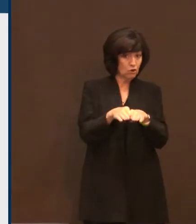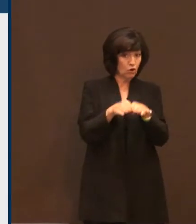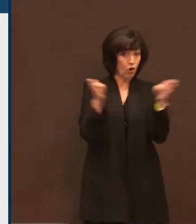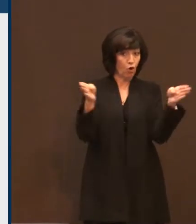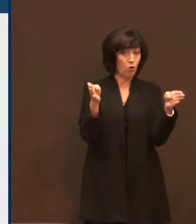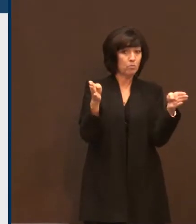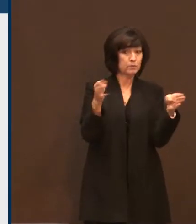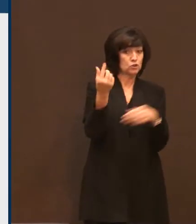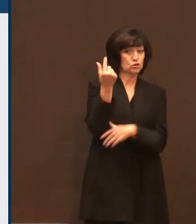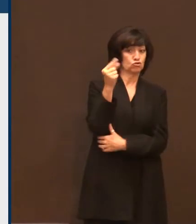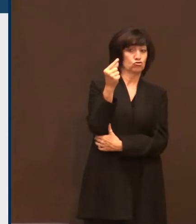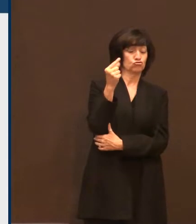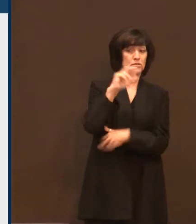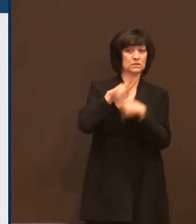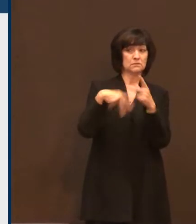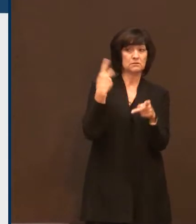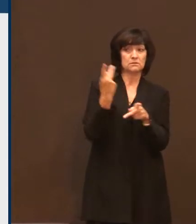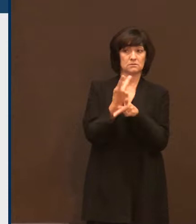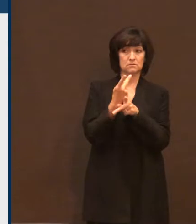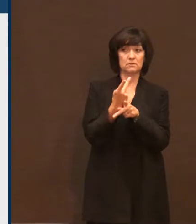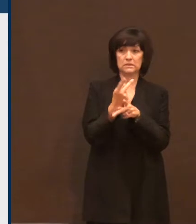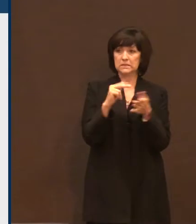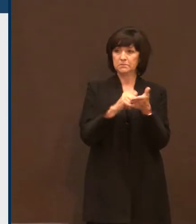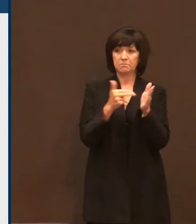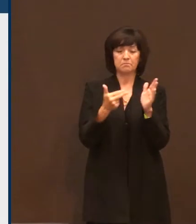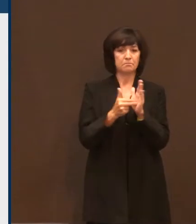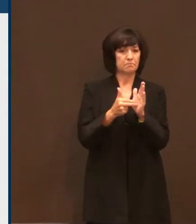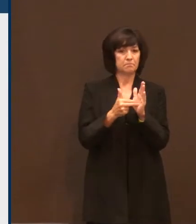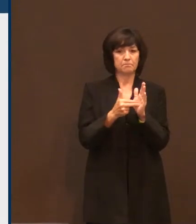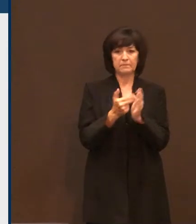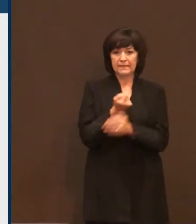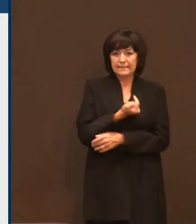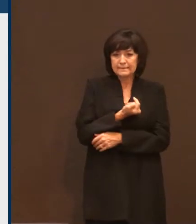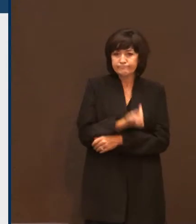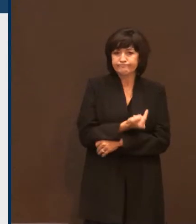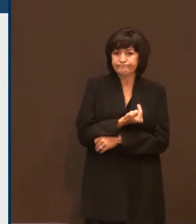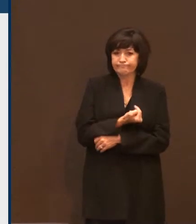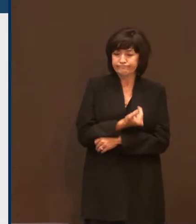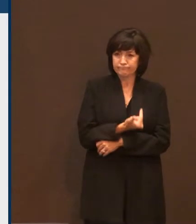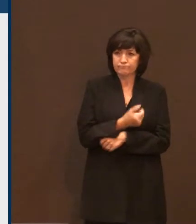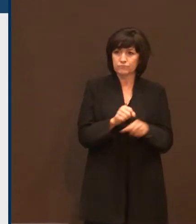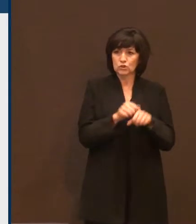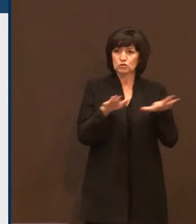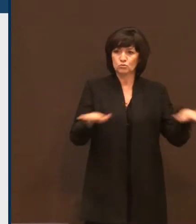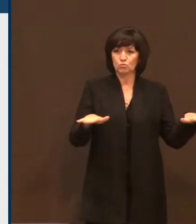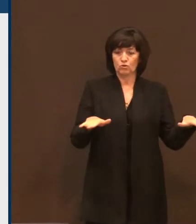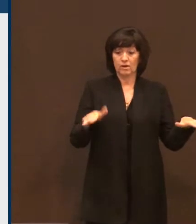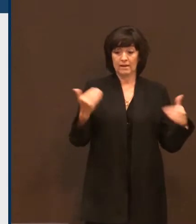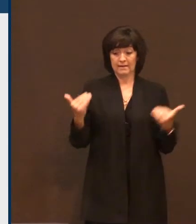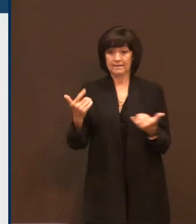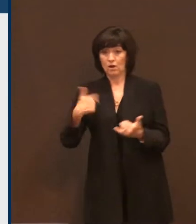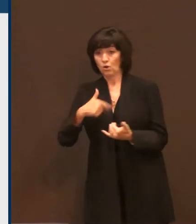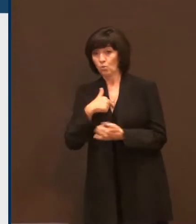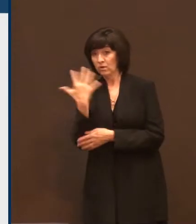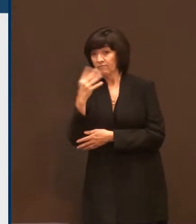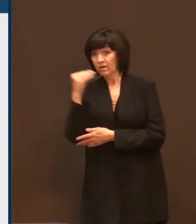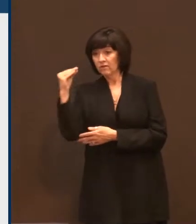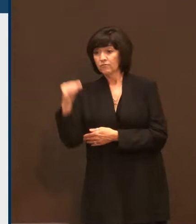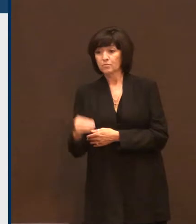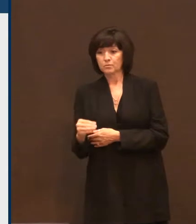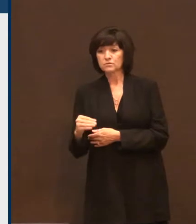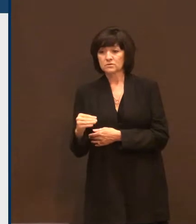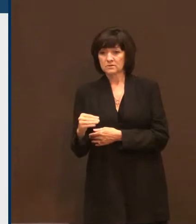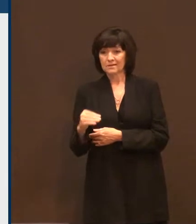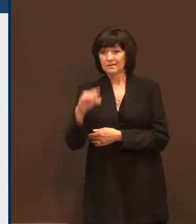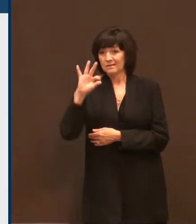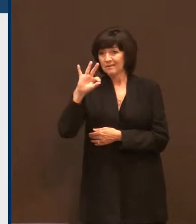green scenario, minimal community spread, but certainly below where we are now at 5% positive,